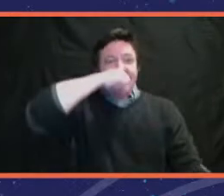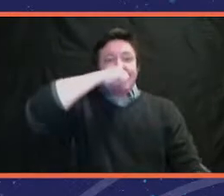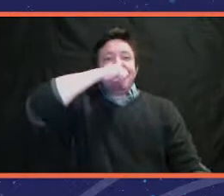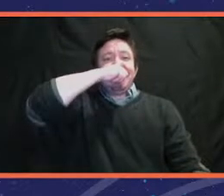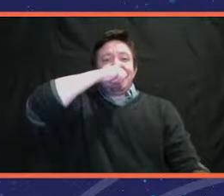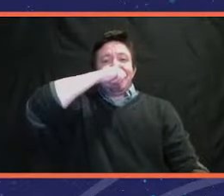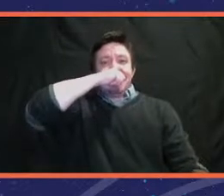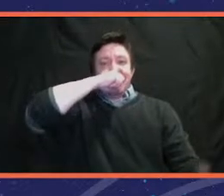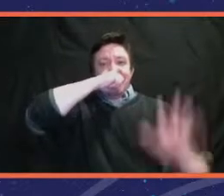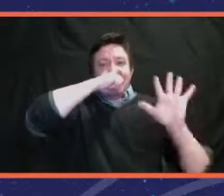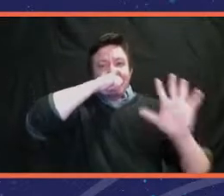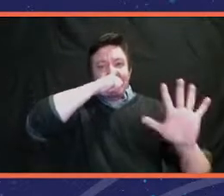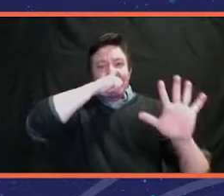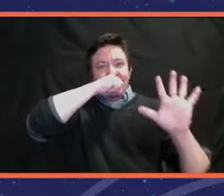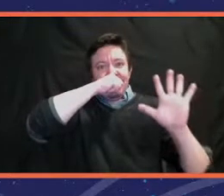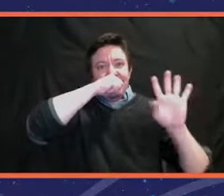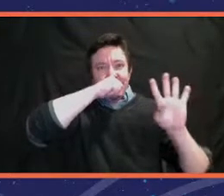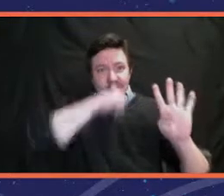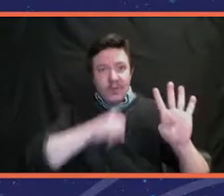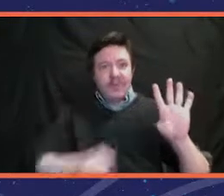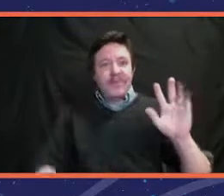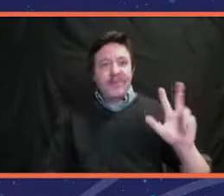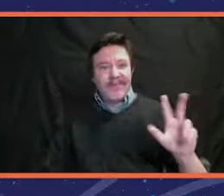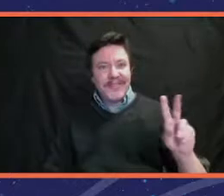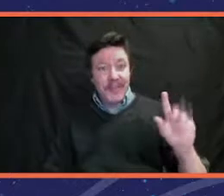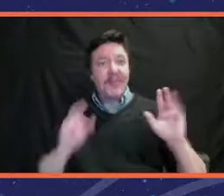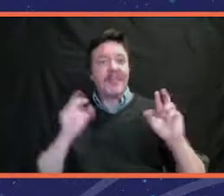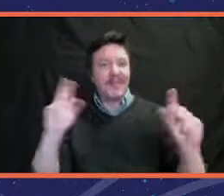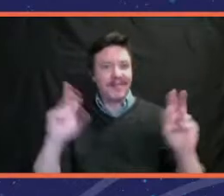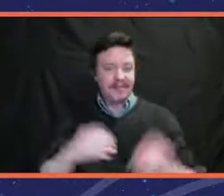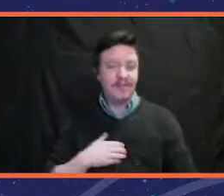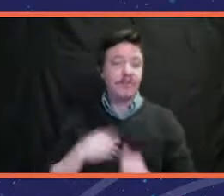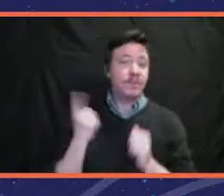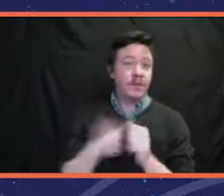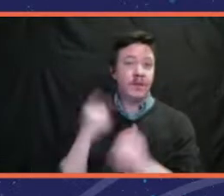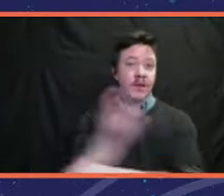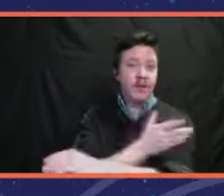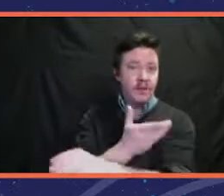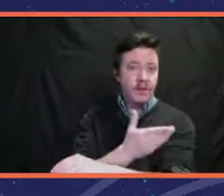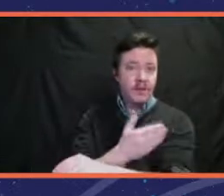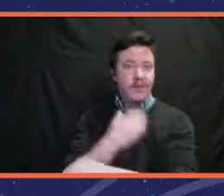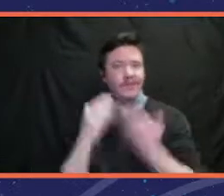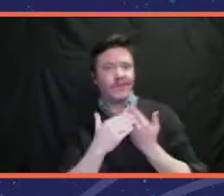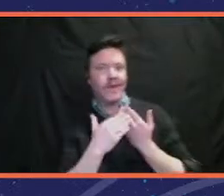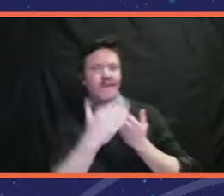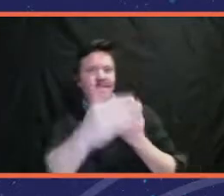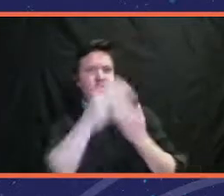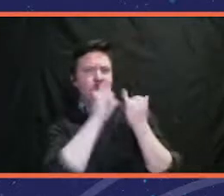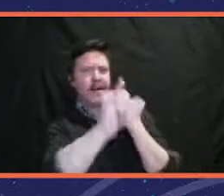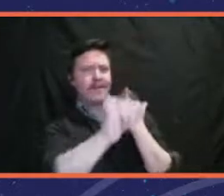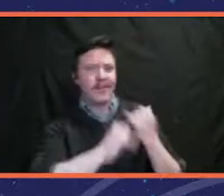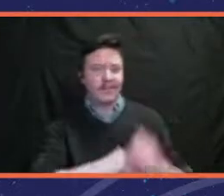vibe. All right. So the first song is called Forward Eva.